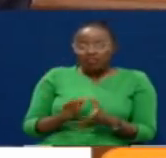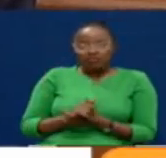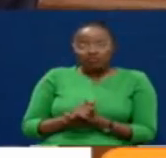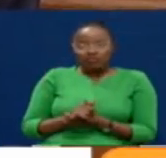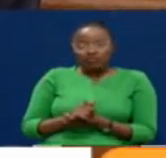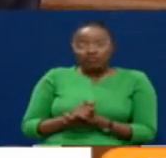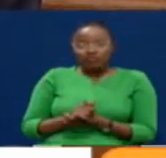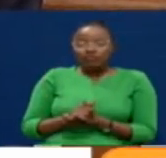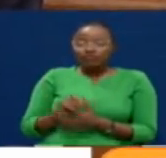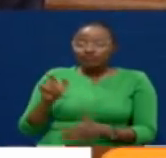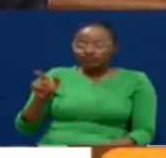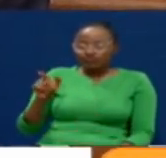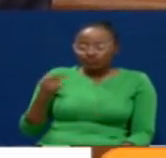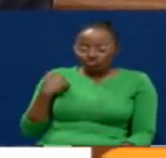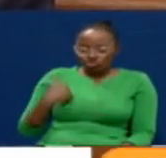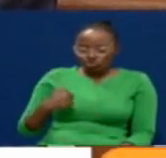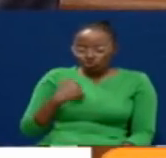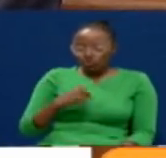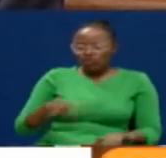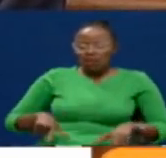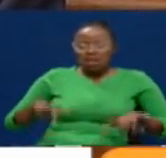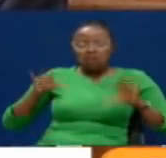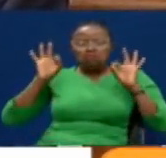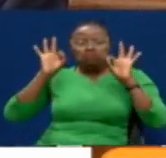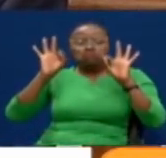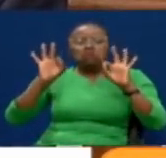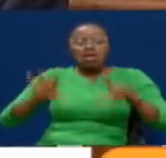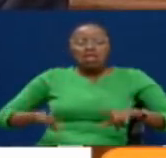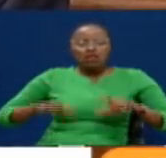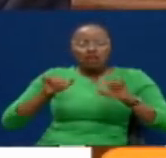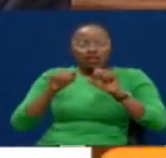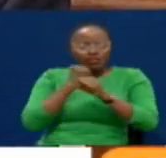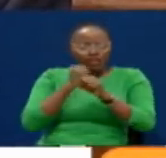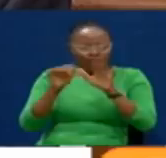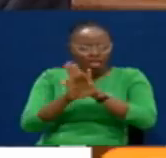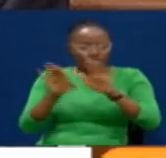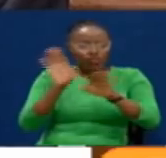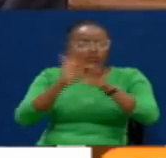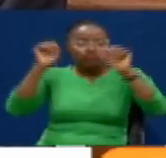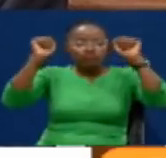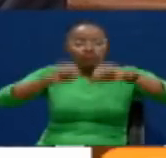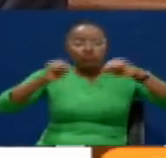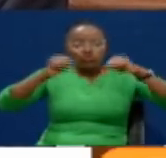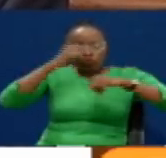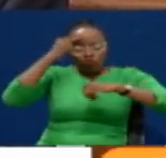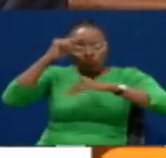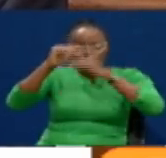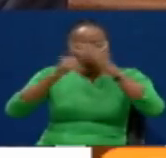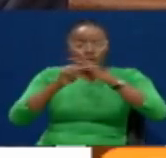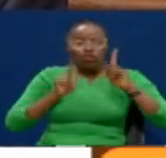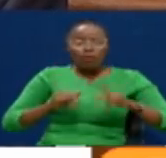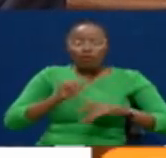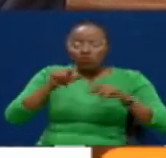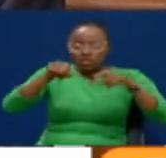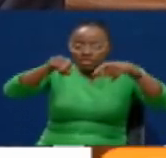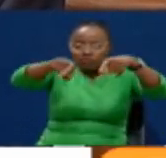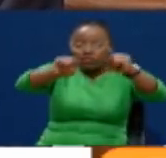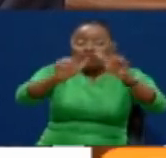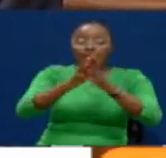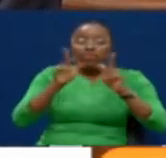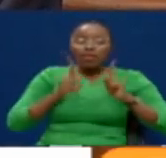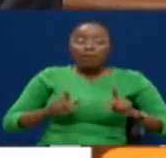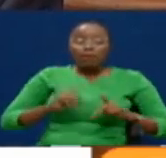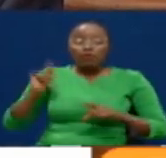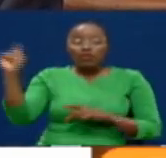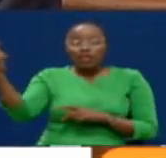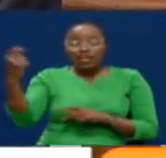Sir Charles has lived his life properly. He has done everything that is possible for everybody, for all himself and the people of Kenya.